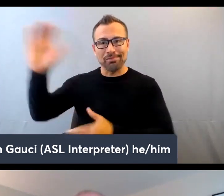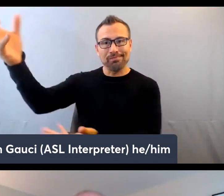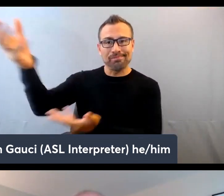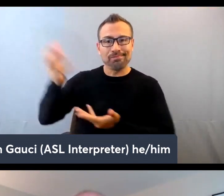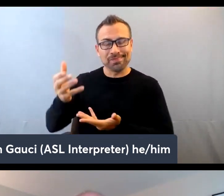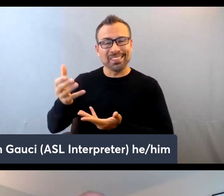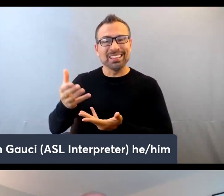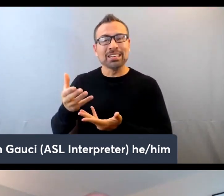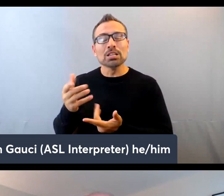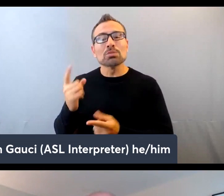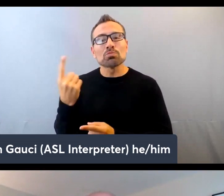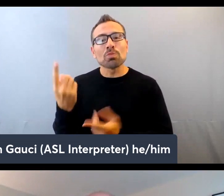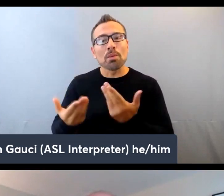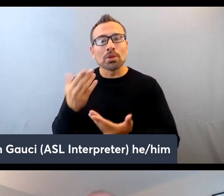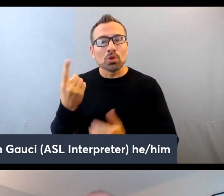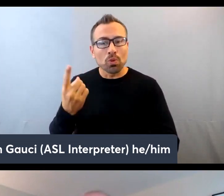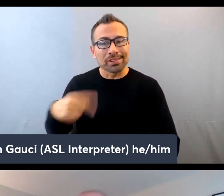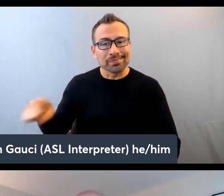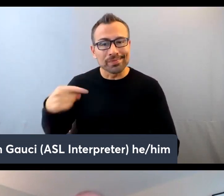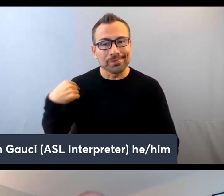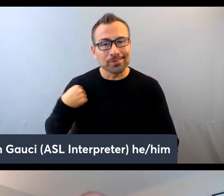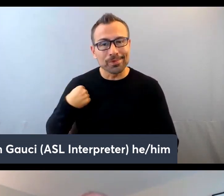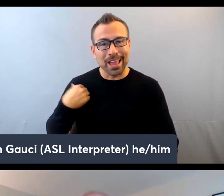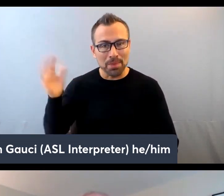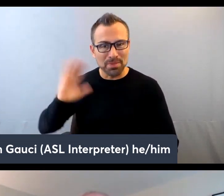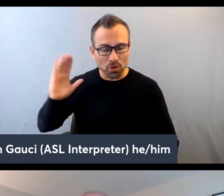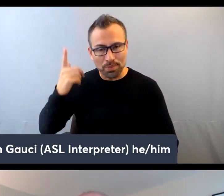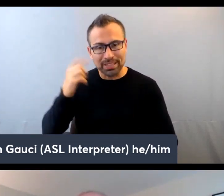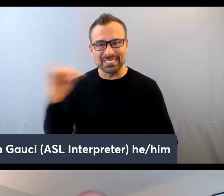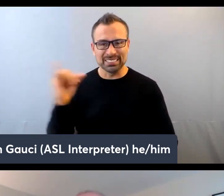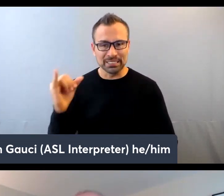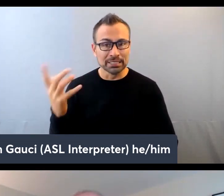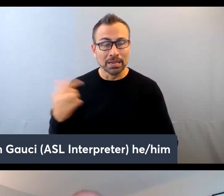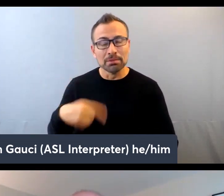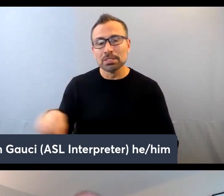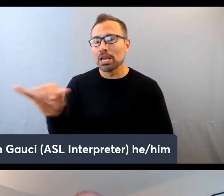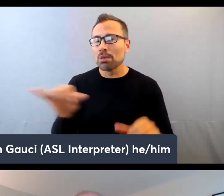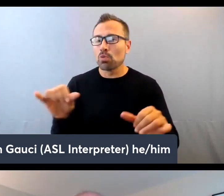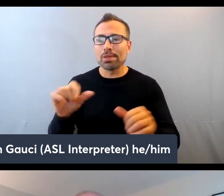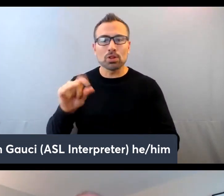same ones there. And same thing with the 2020 Mac Mini. So it's